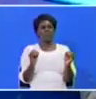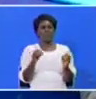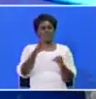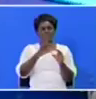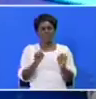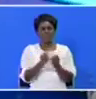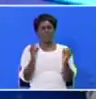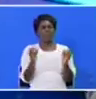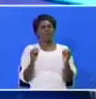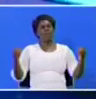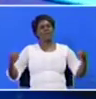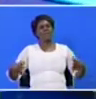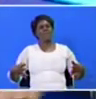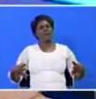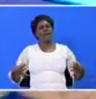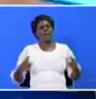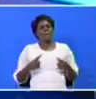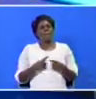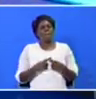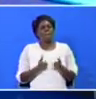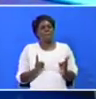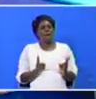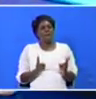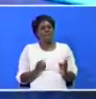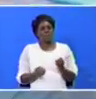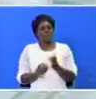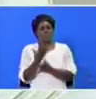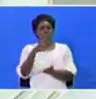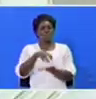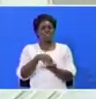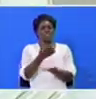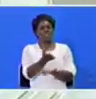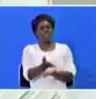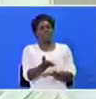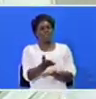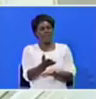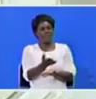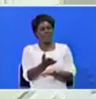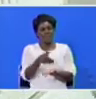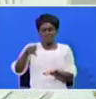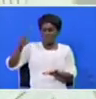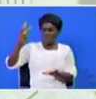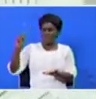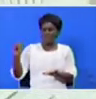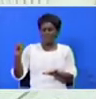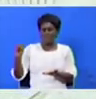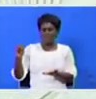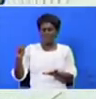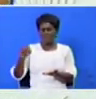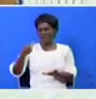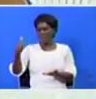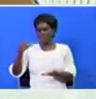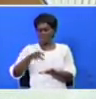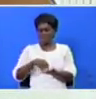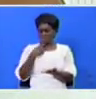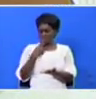held. Linda, it is very clear. I'm so sorry. So these are guys who are even creating positions that don't exist. Prime ministers, gentlemen. I don't know, whatever. And they are